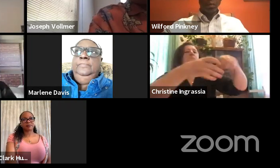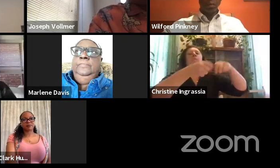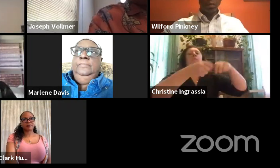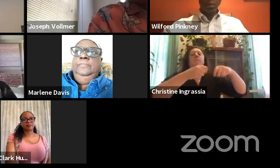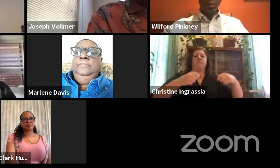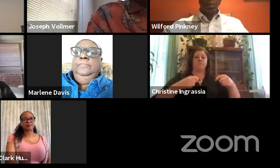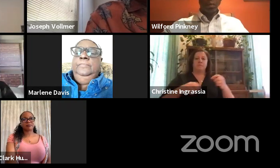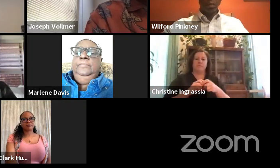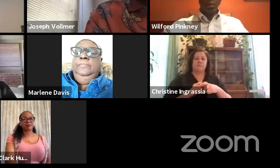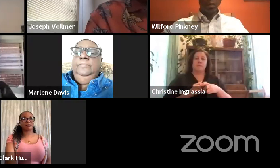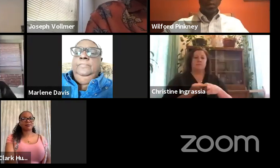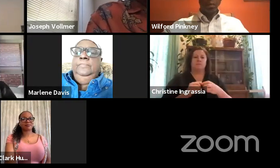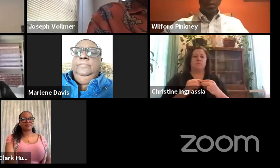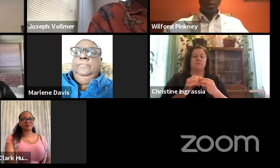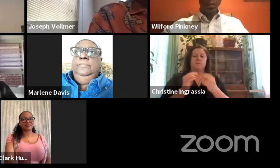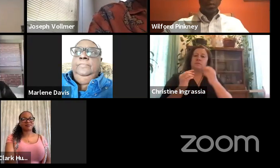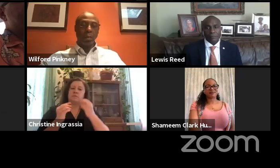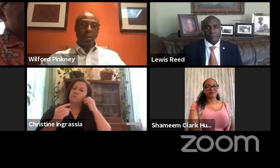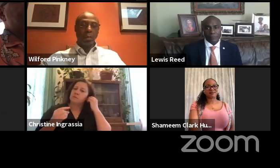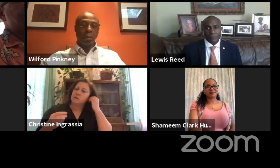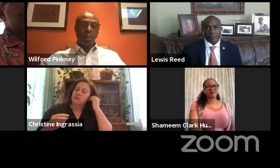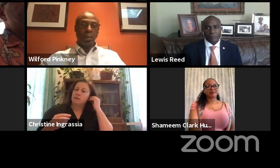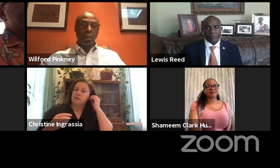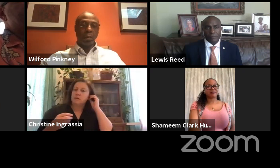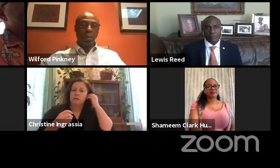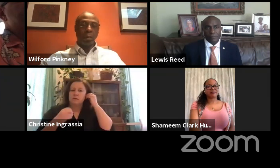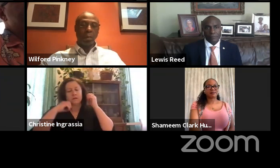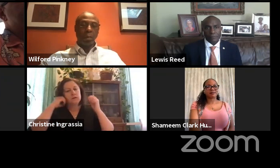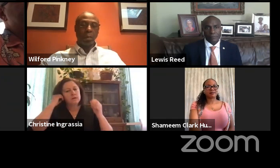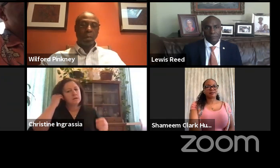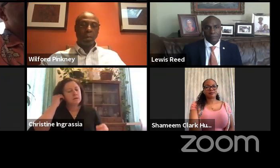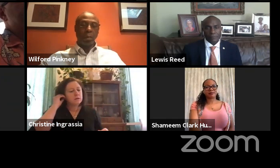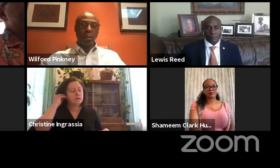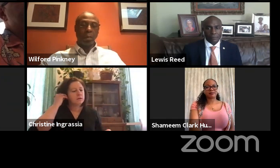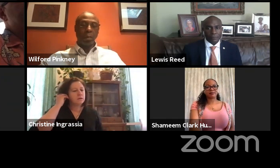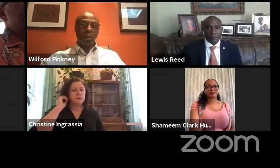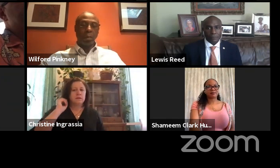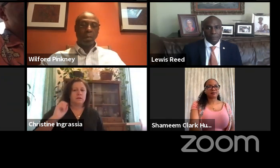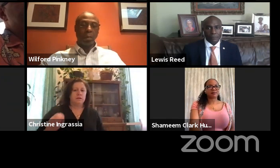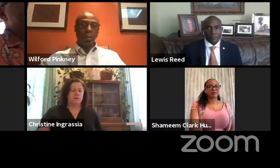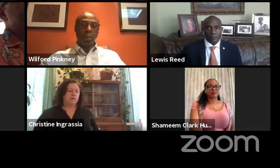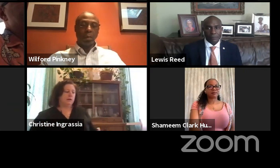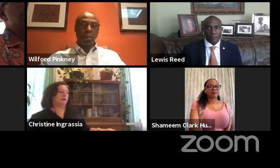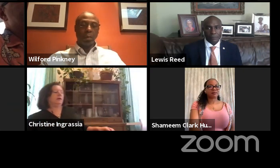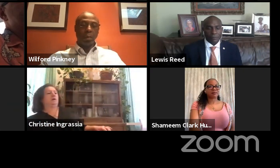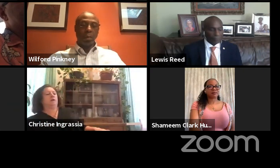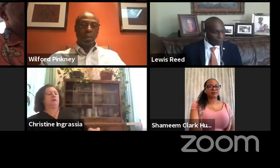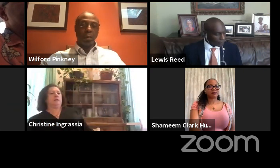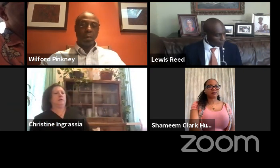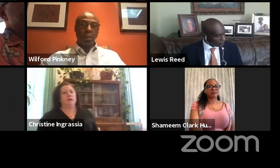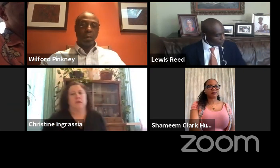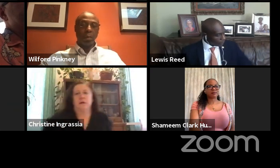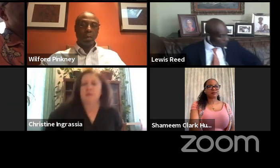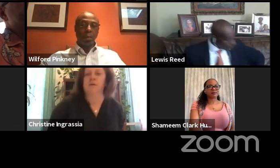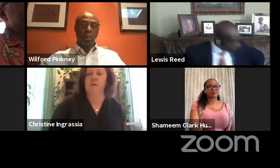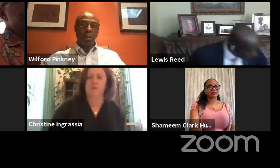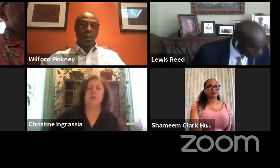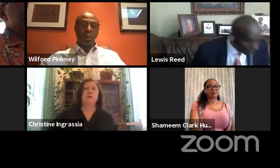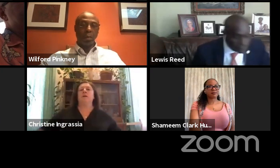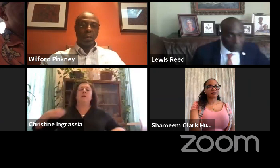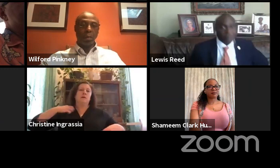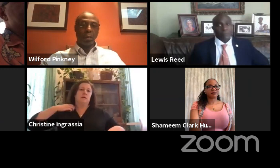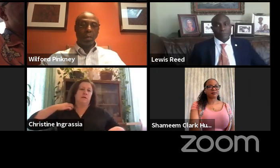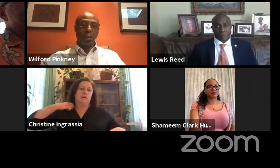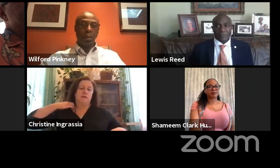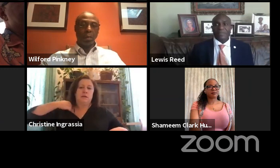minute. folks get above water and ensure that they can continue to provide high quality care for our littlest citizens in St. Louis